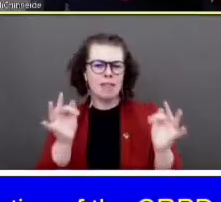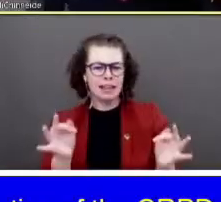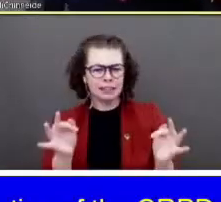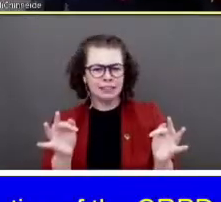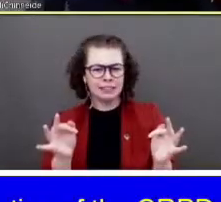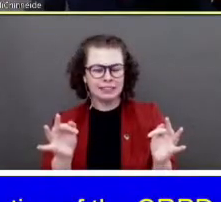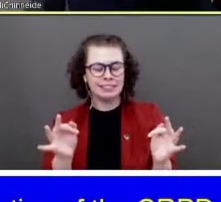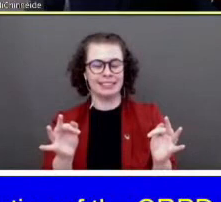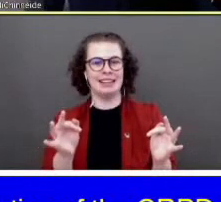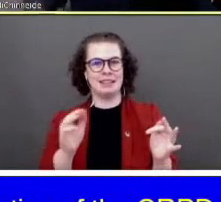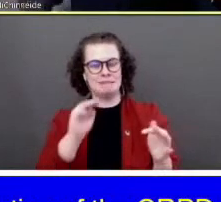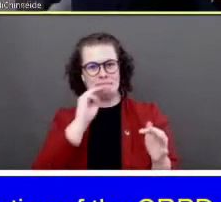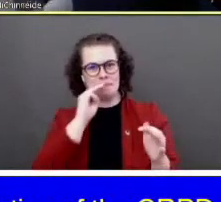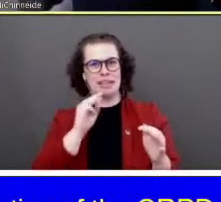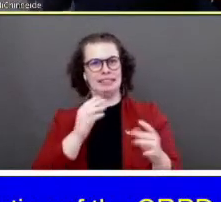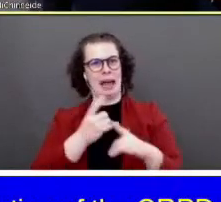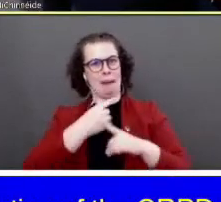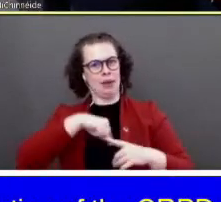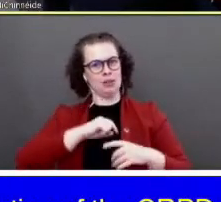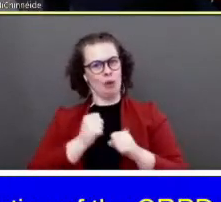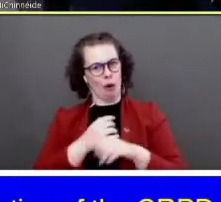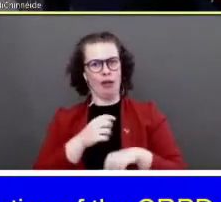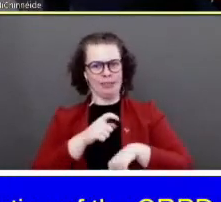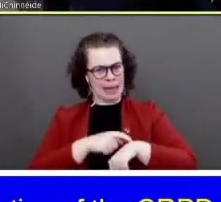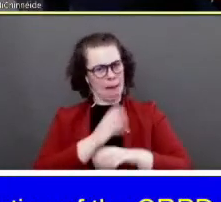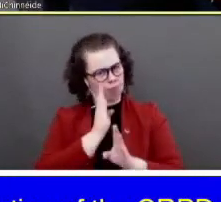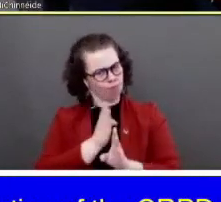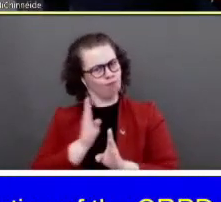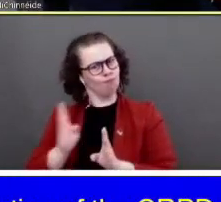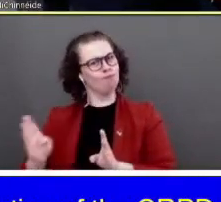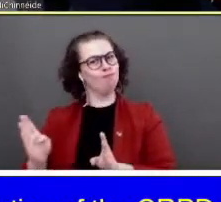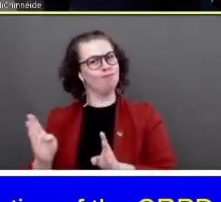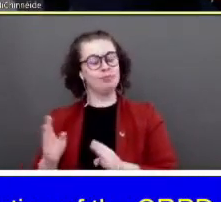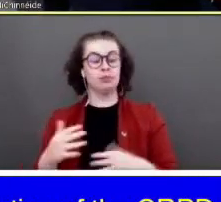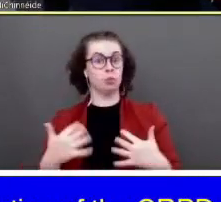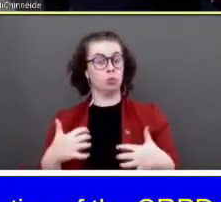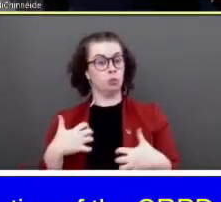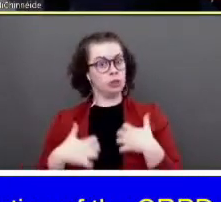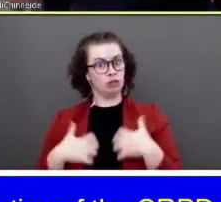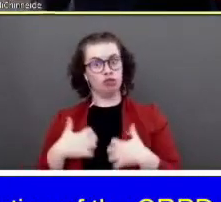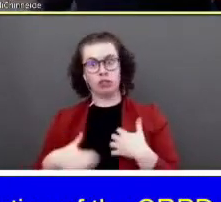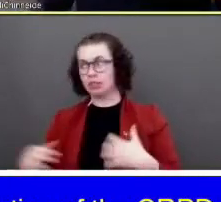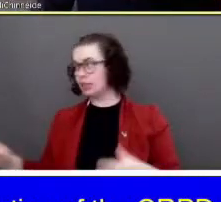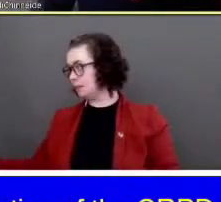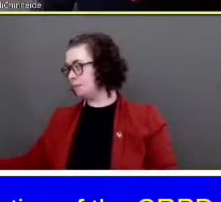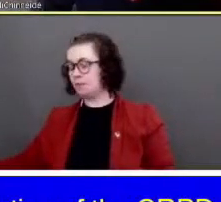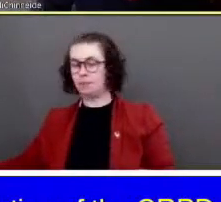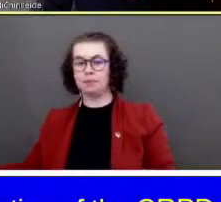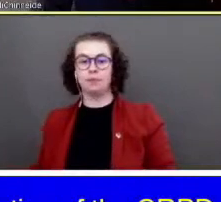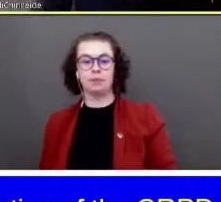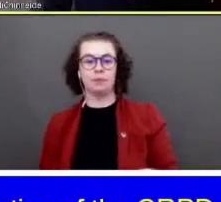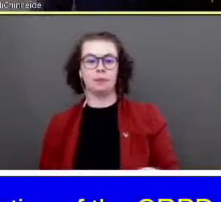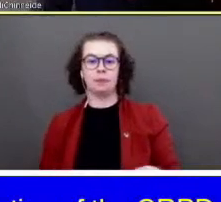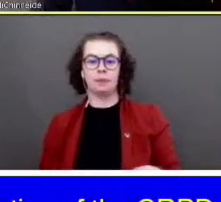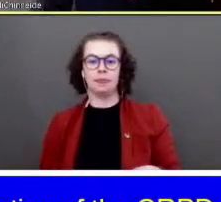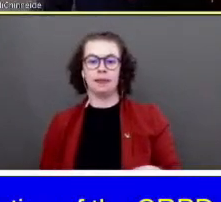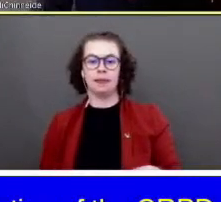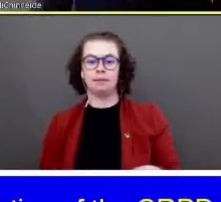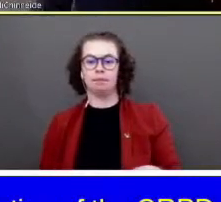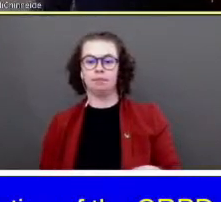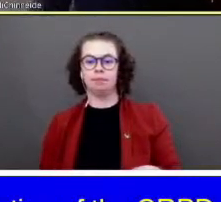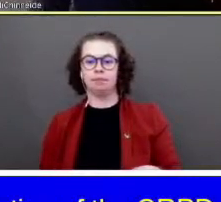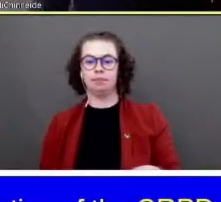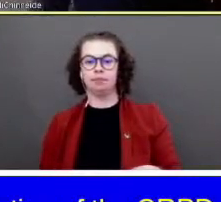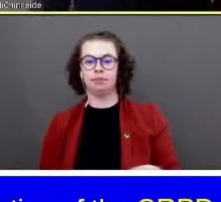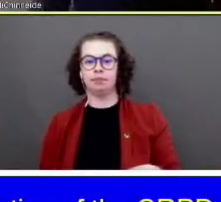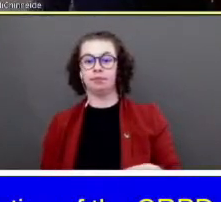certainly will keep us all to time. And that was really interesting. I think what's really important here, which I bring up and which